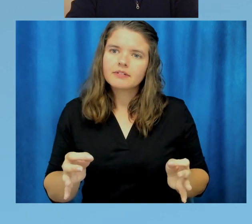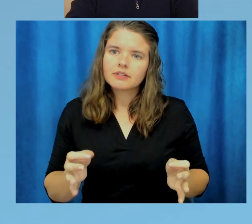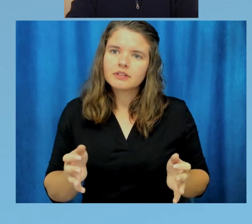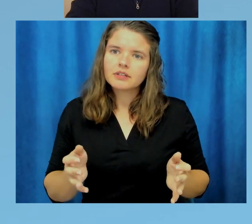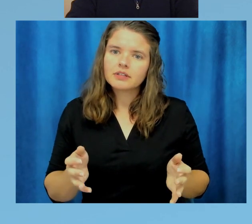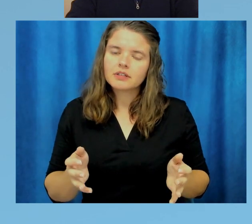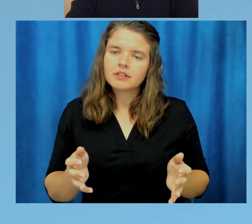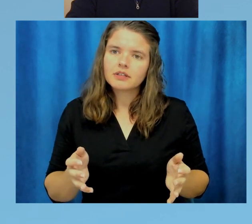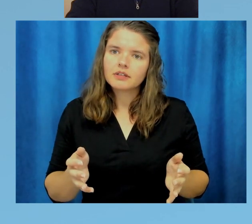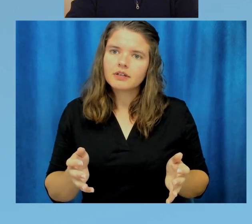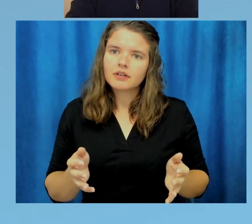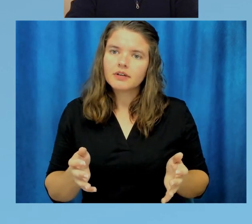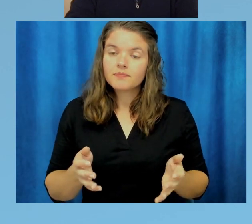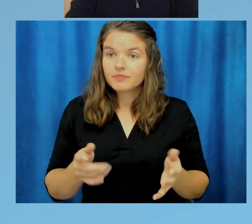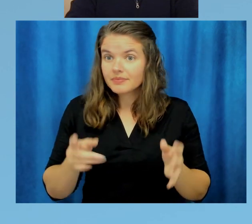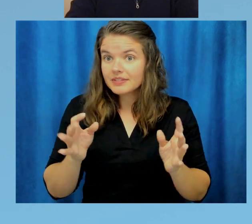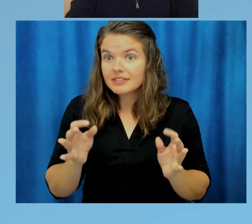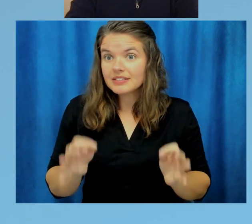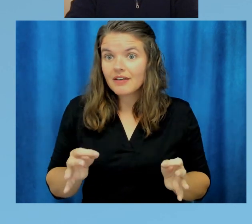is definitely